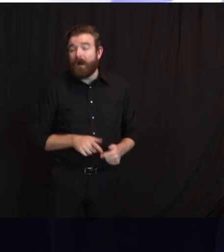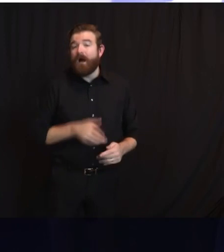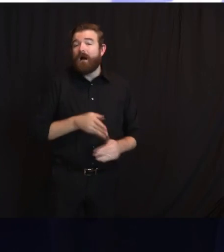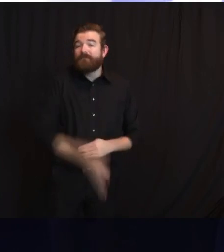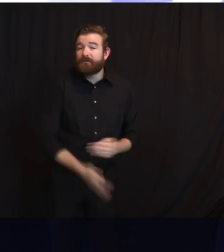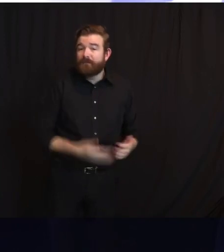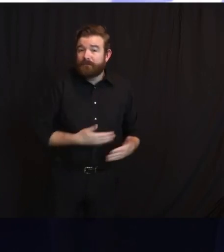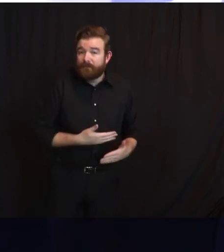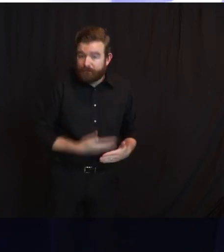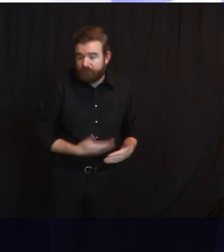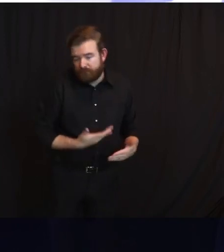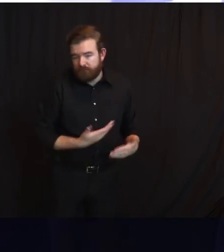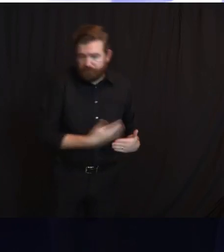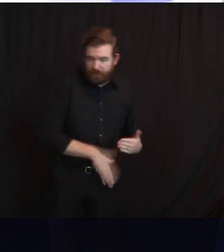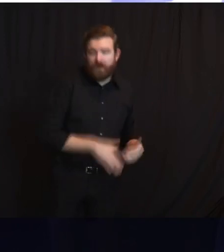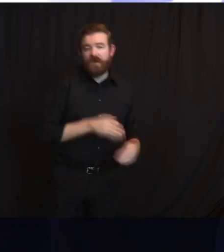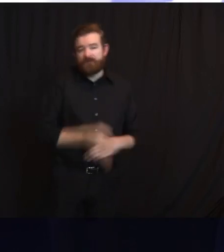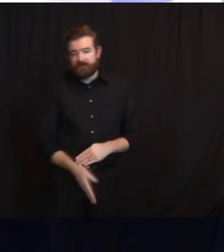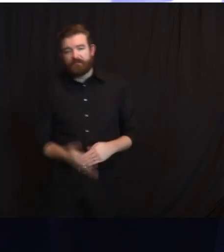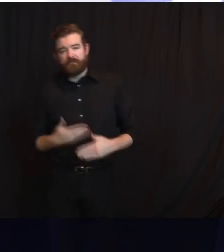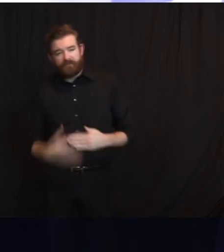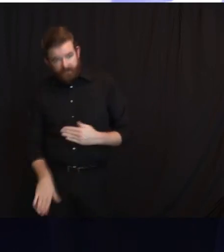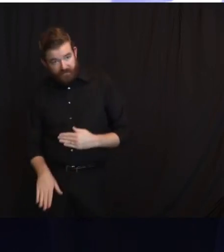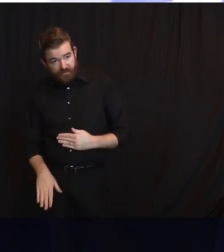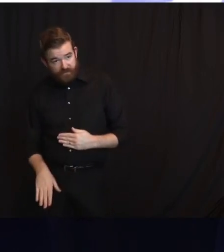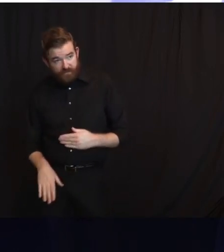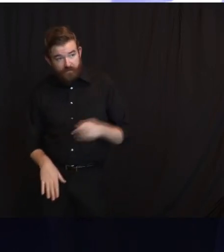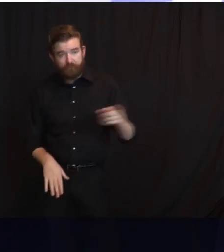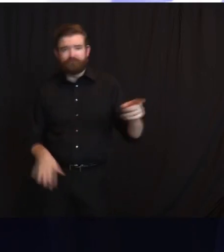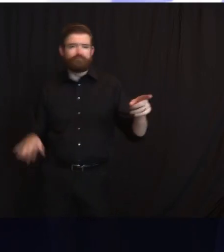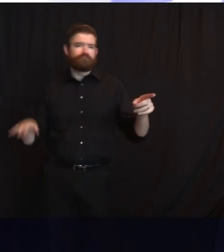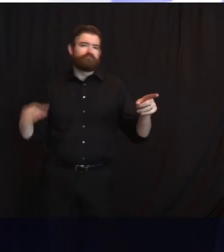integral to the administration's effort to increase